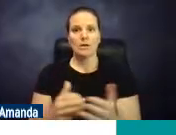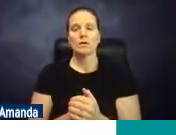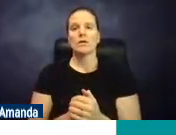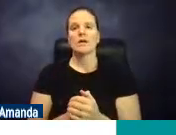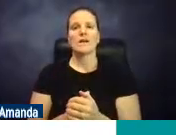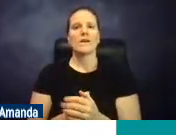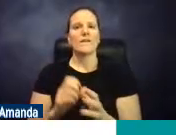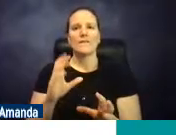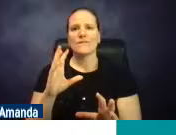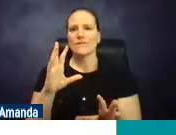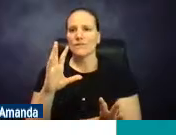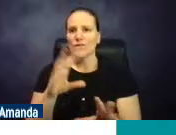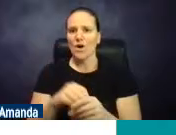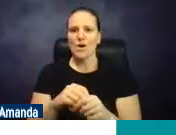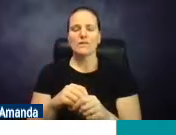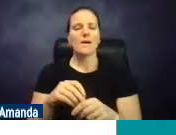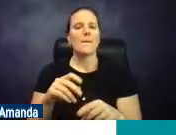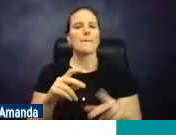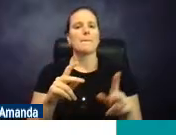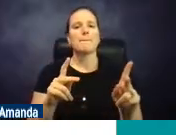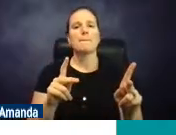involves really a people first